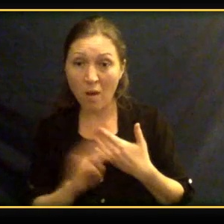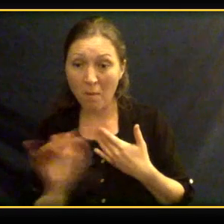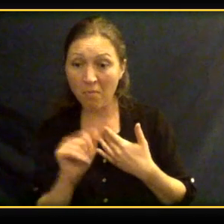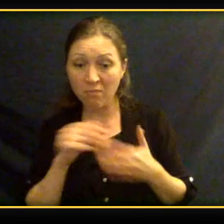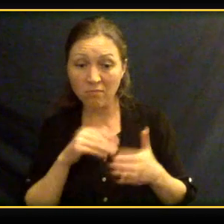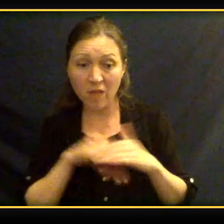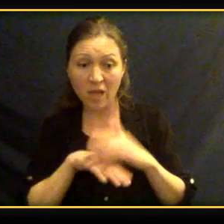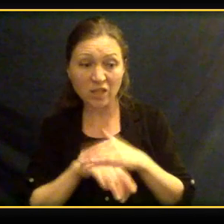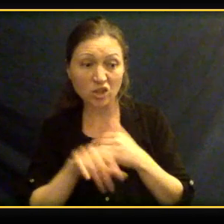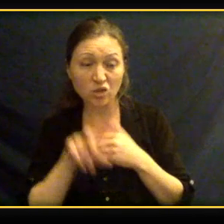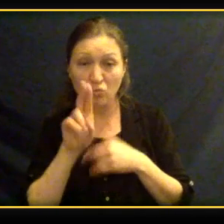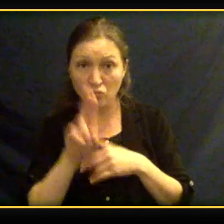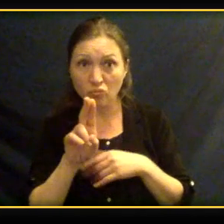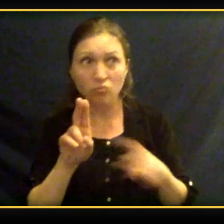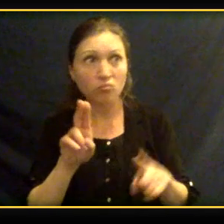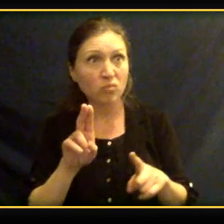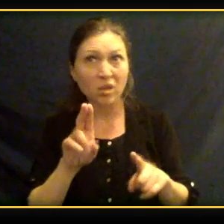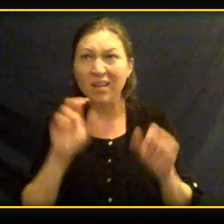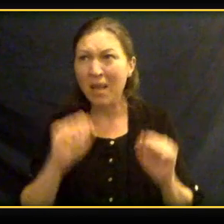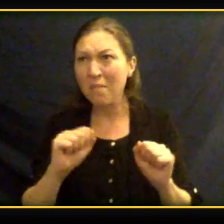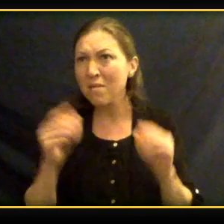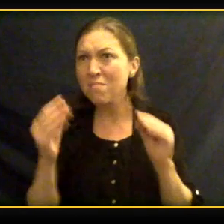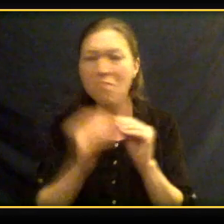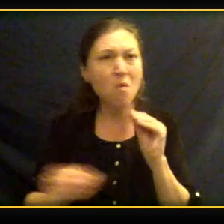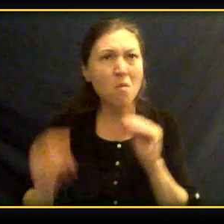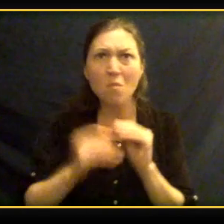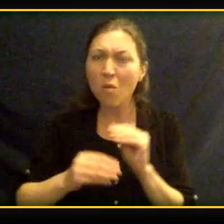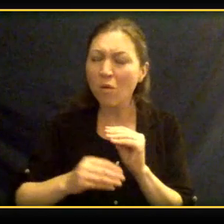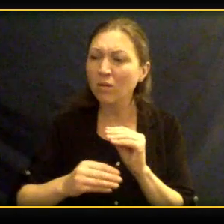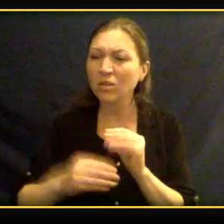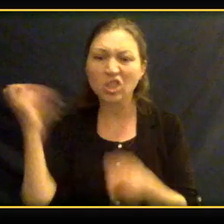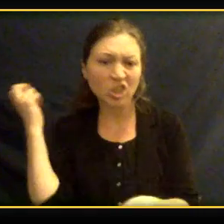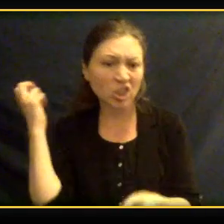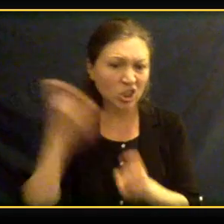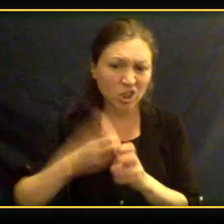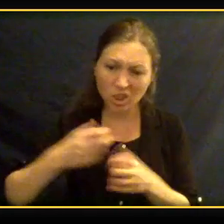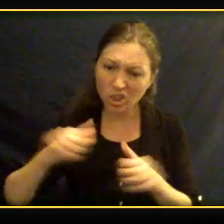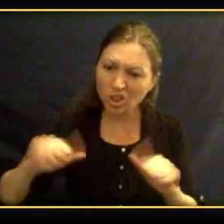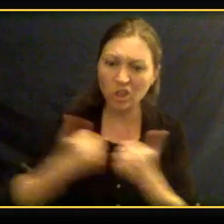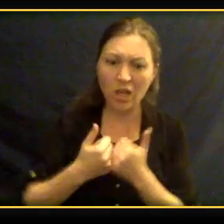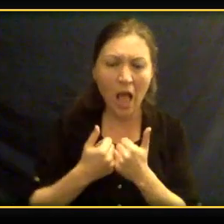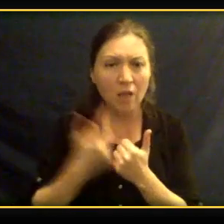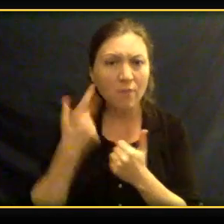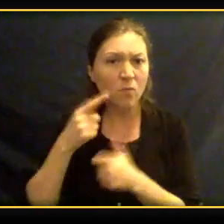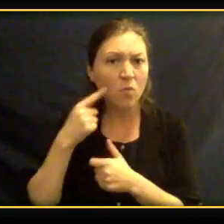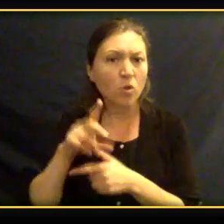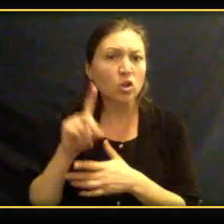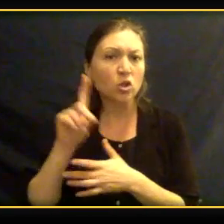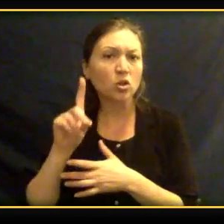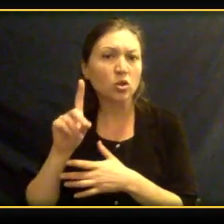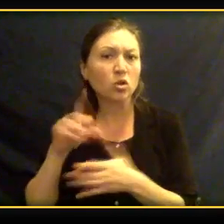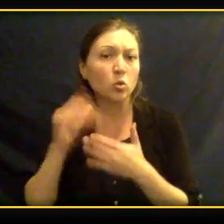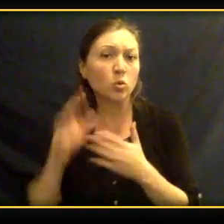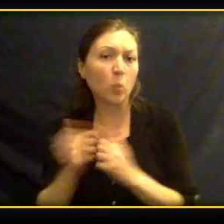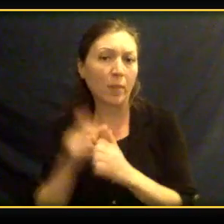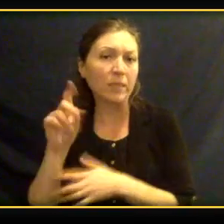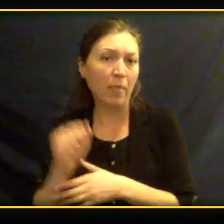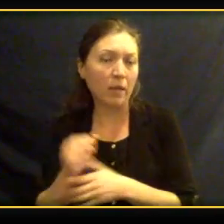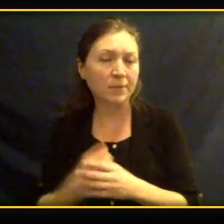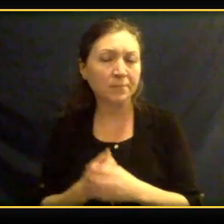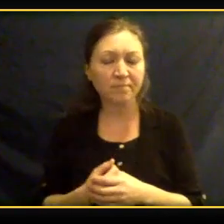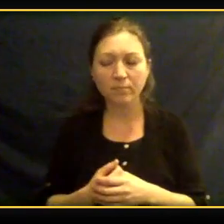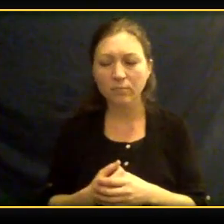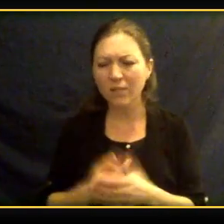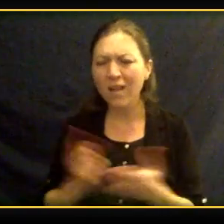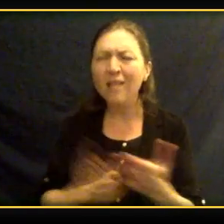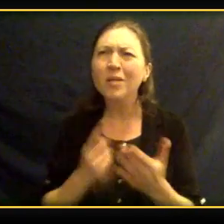difficult for students with disabilities to know what their options are. Sometimes I get really frustrated when I get an interview